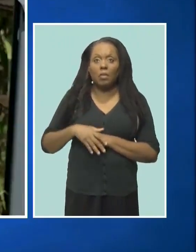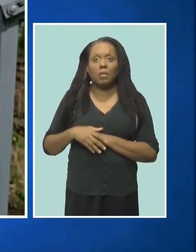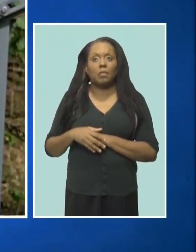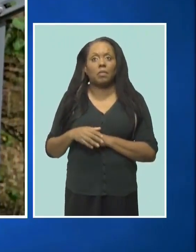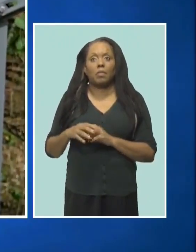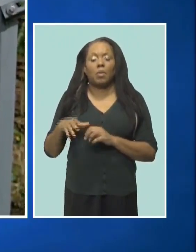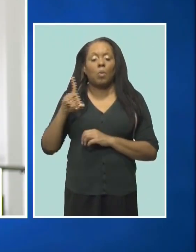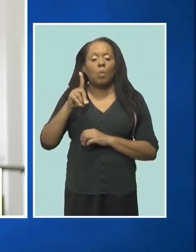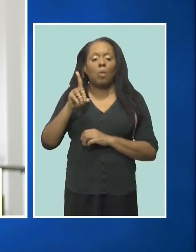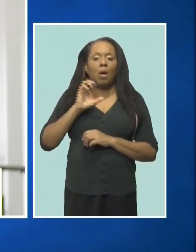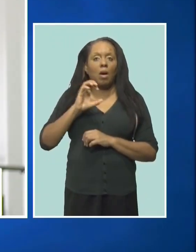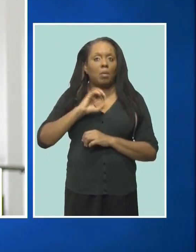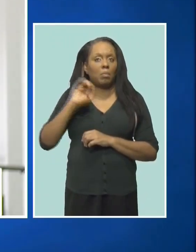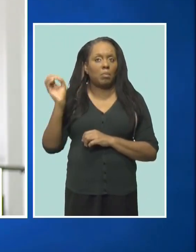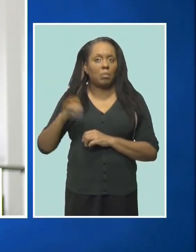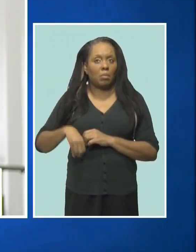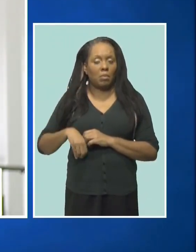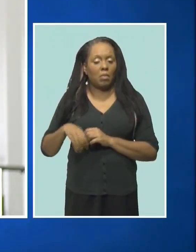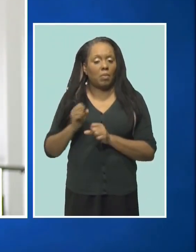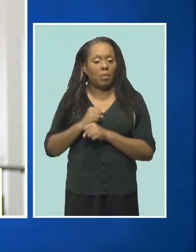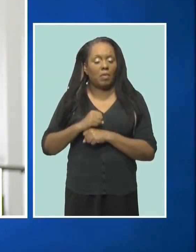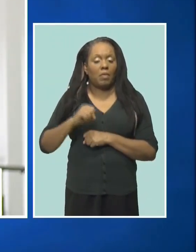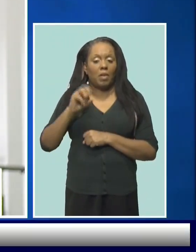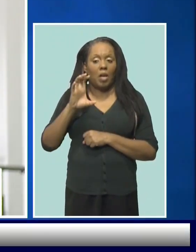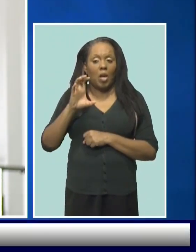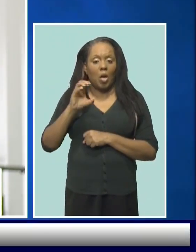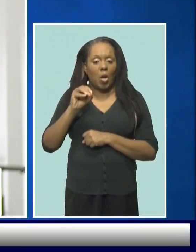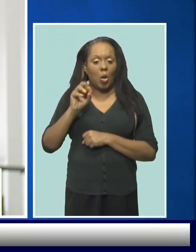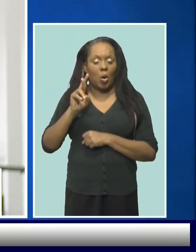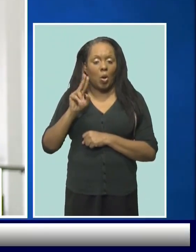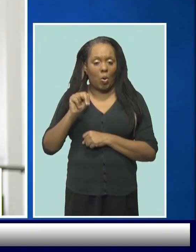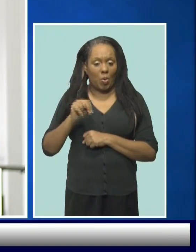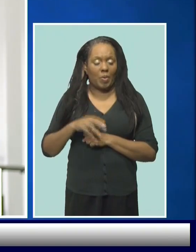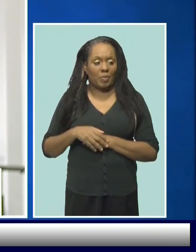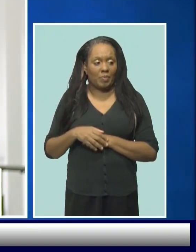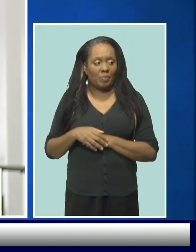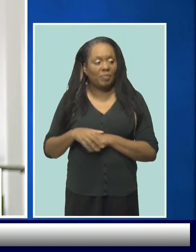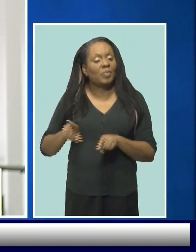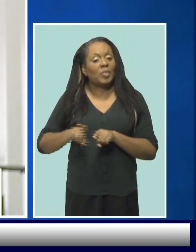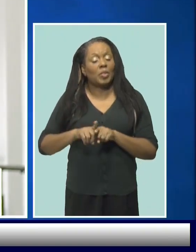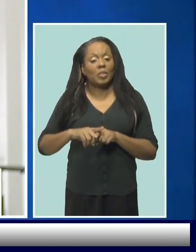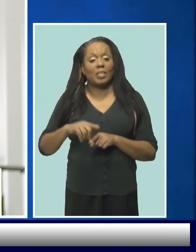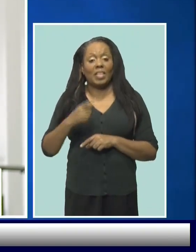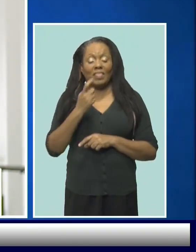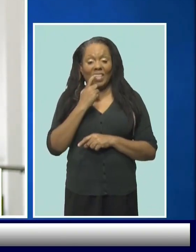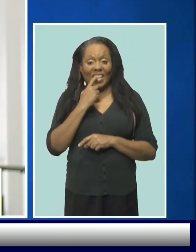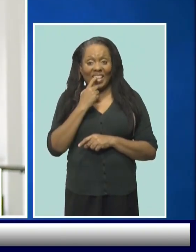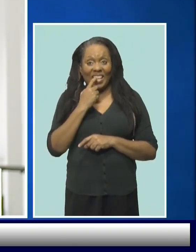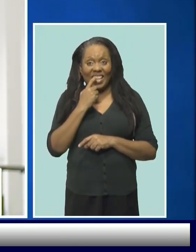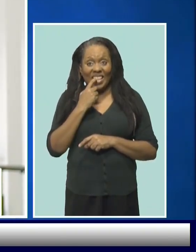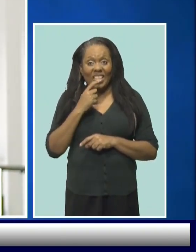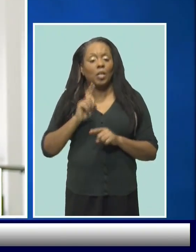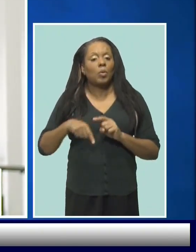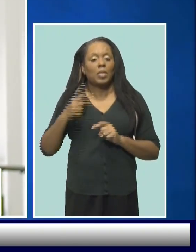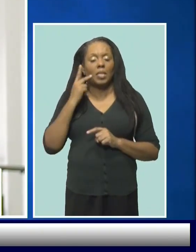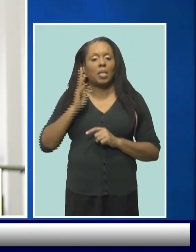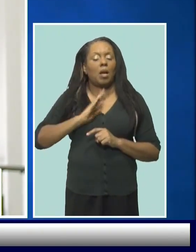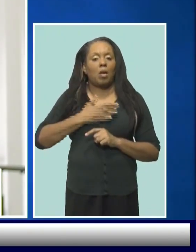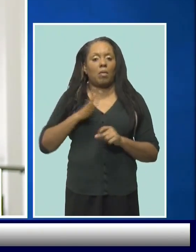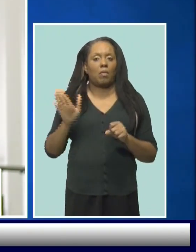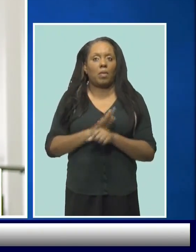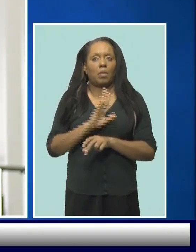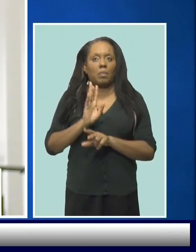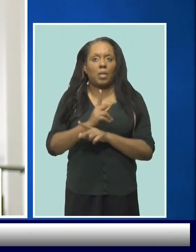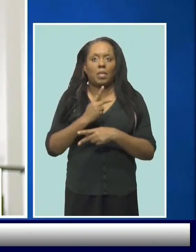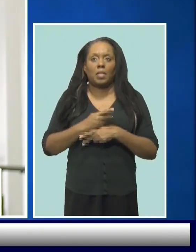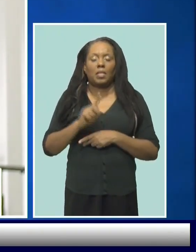bottles. They're 100% made out of corn. We also do glass on a delivery return system. So when you take our full product line, we're the only